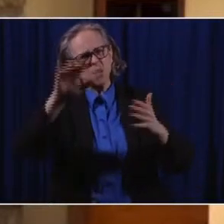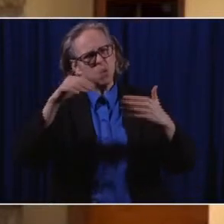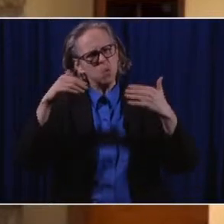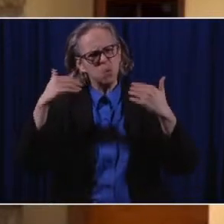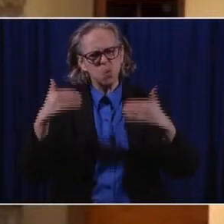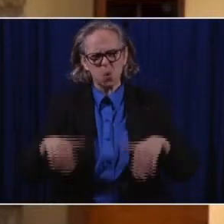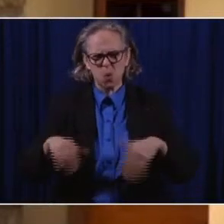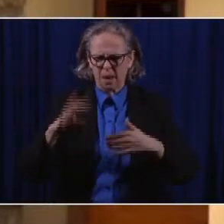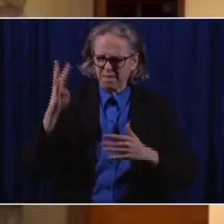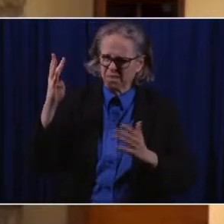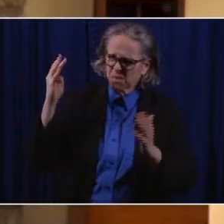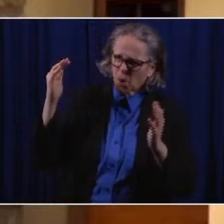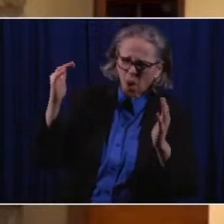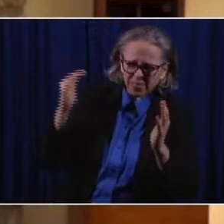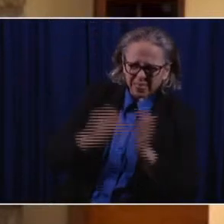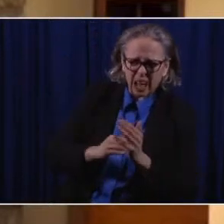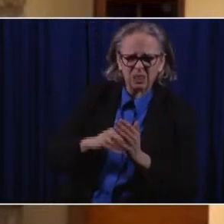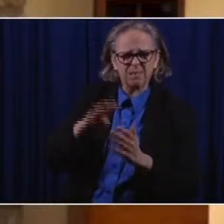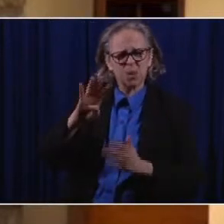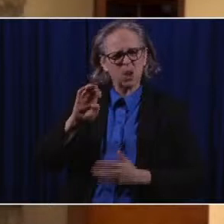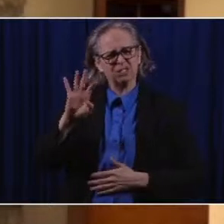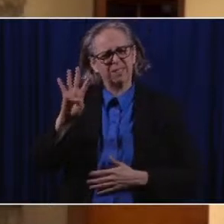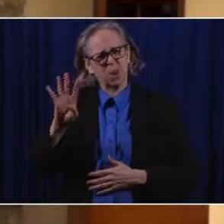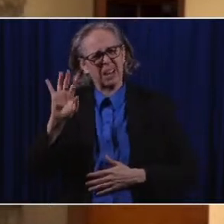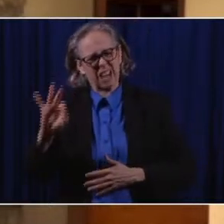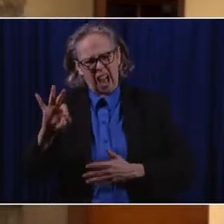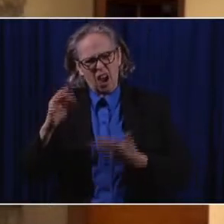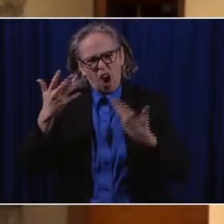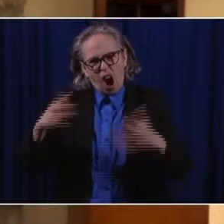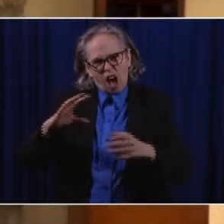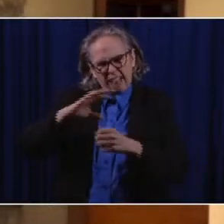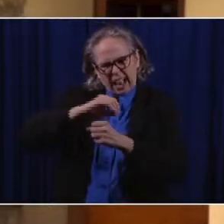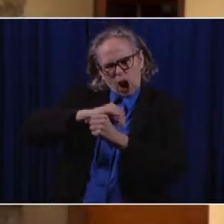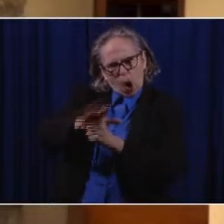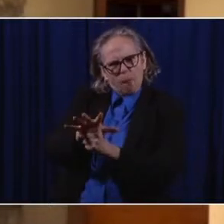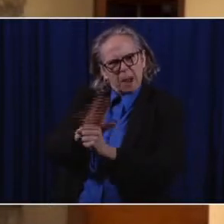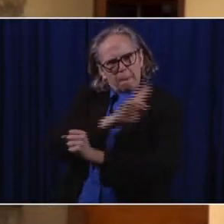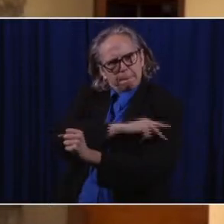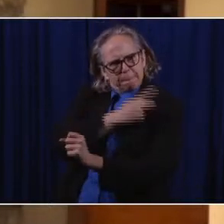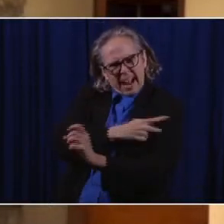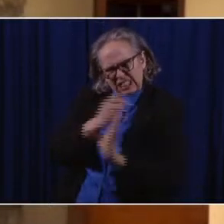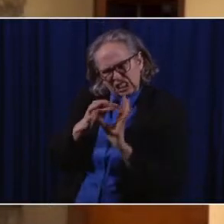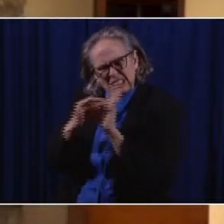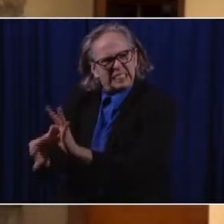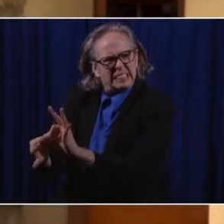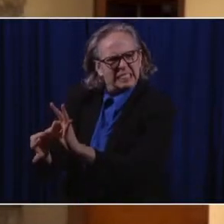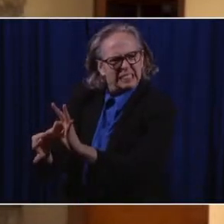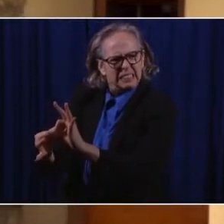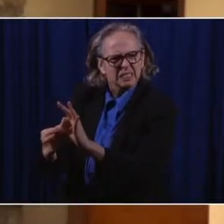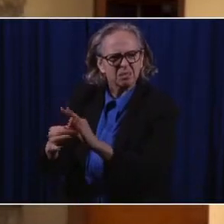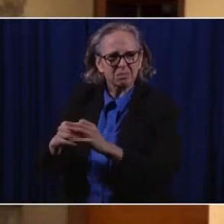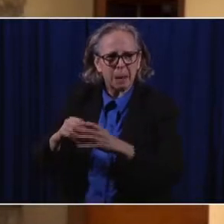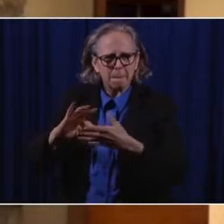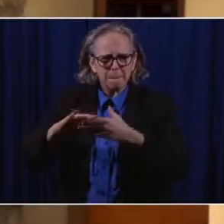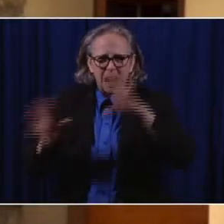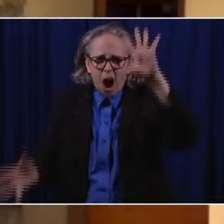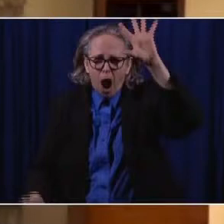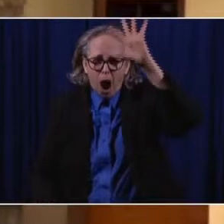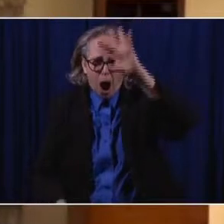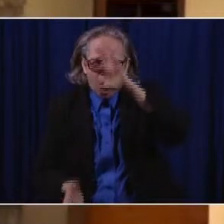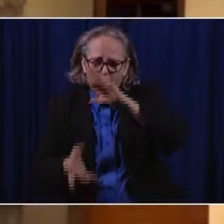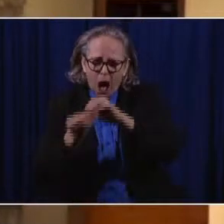4,449, as I said, who are COVID. So it's between a fifth and a fourth of our patients in our hospitals are now